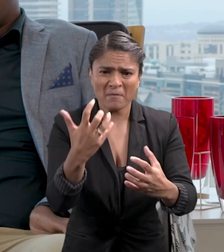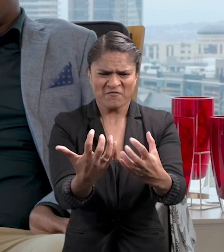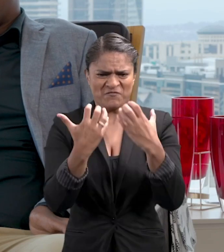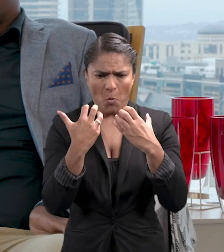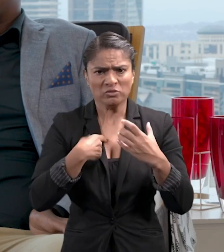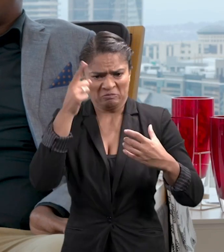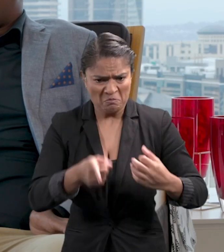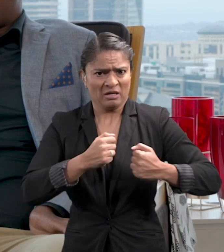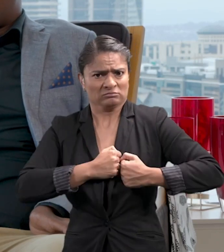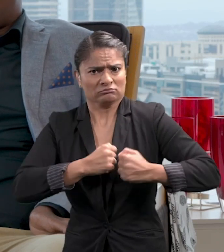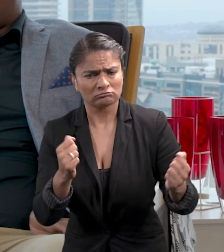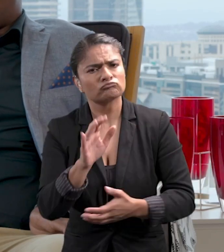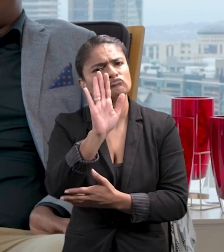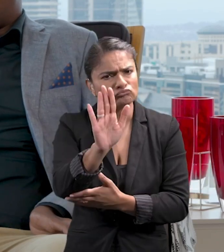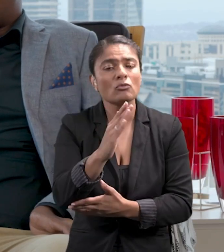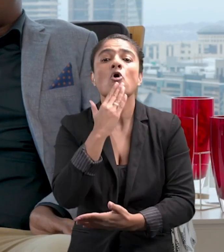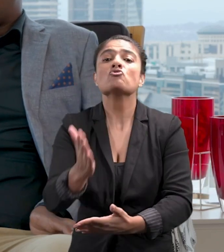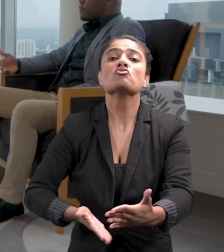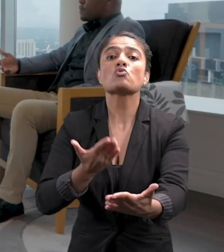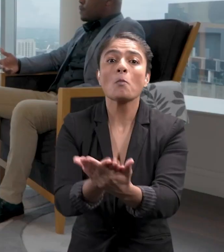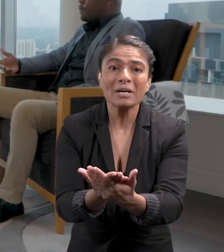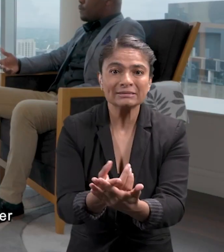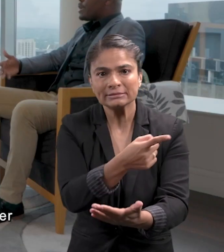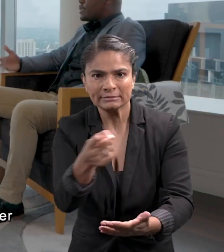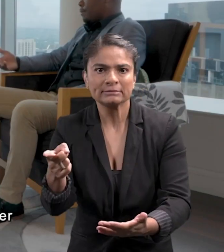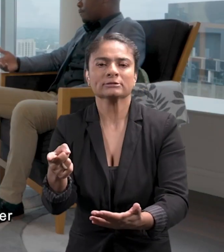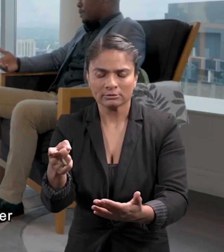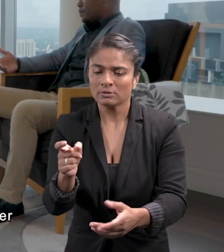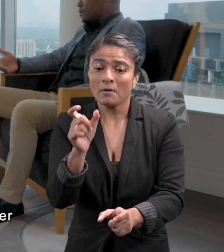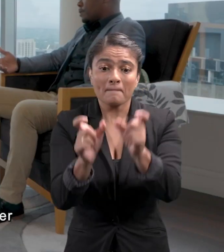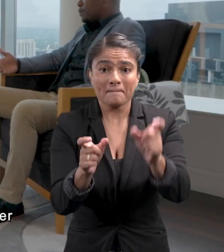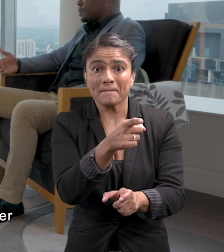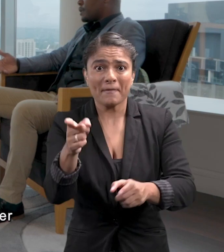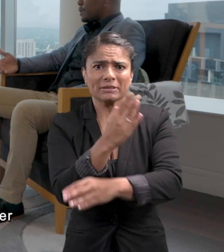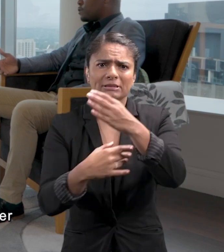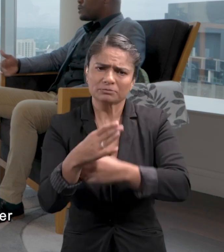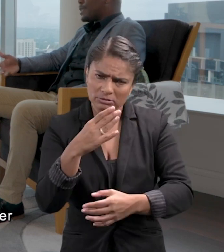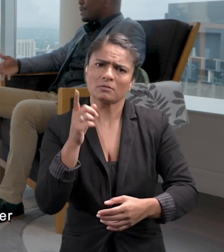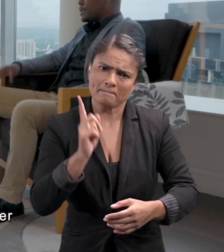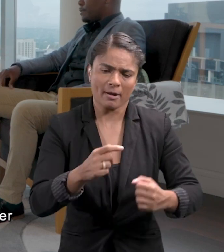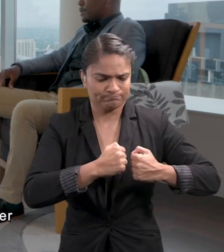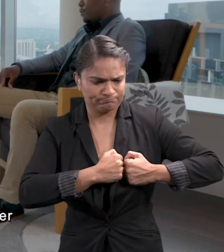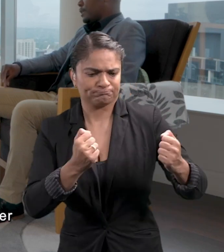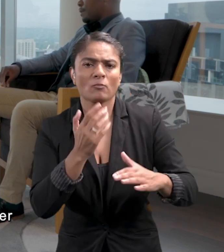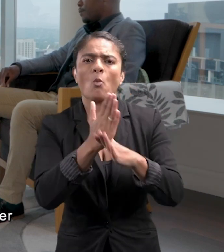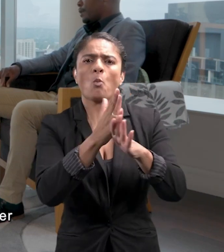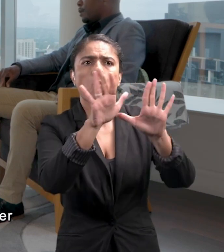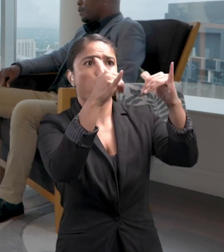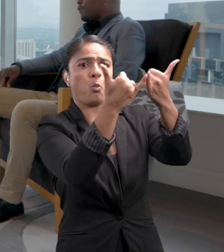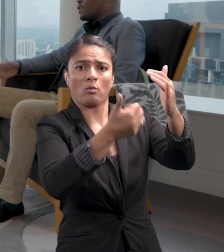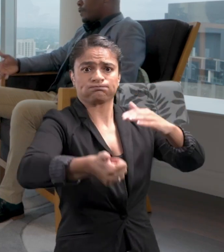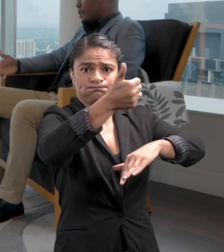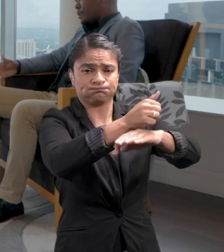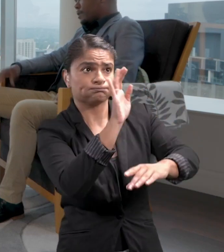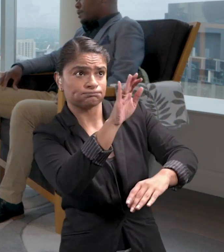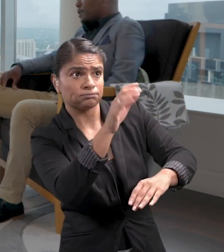declare. But it's recommended for any type of person with disability to declare that disability with their employer